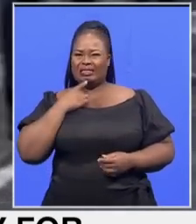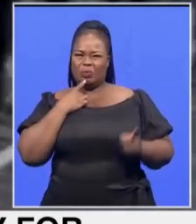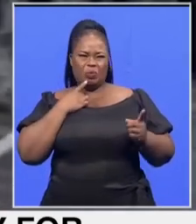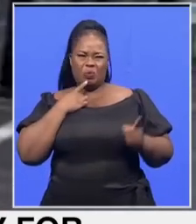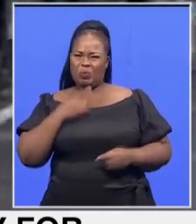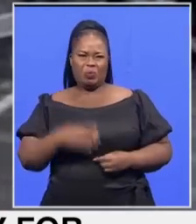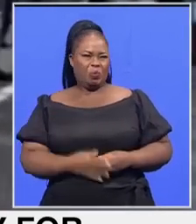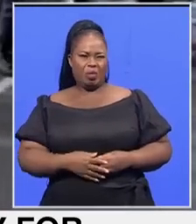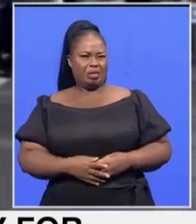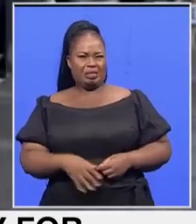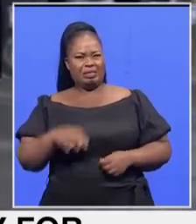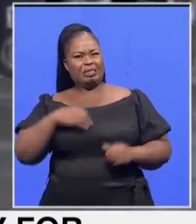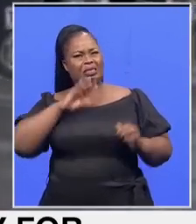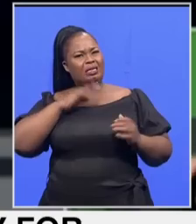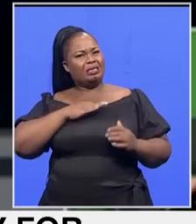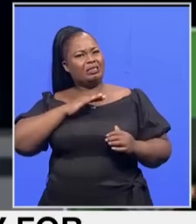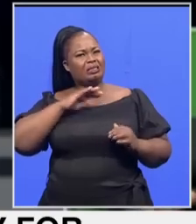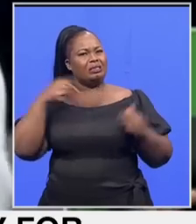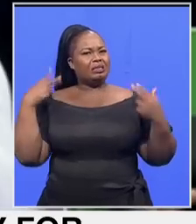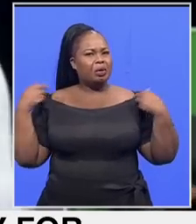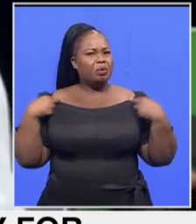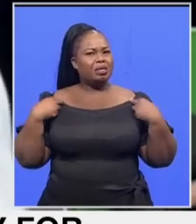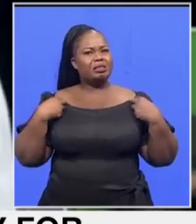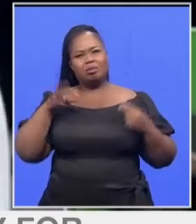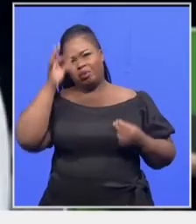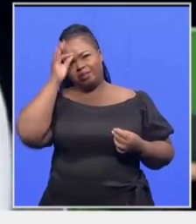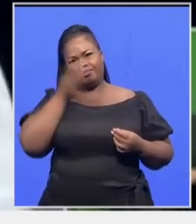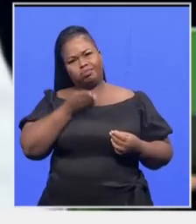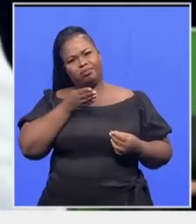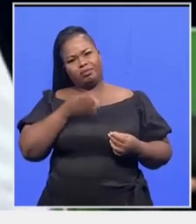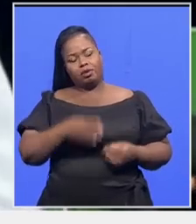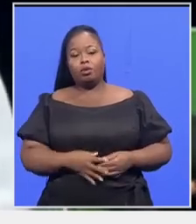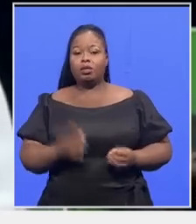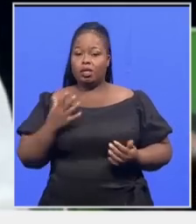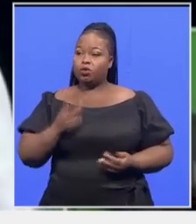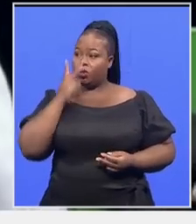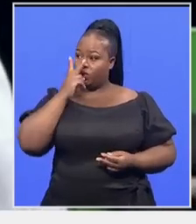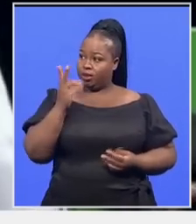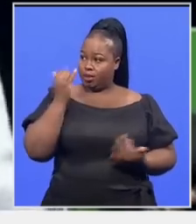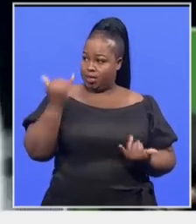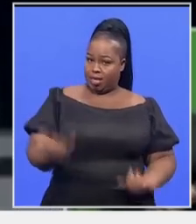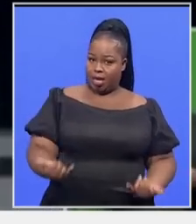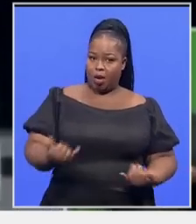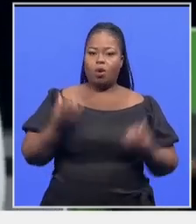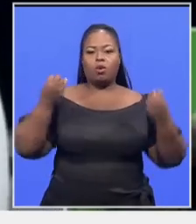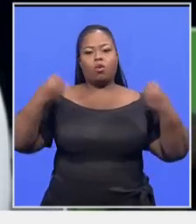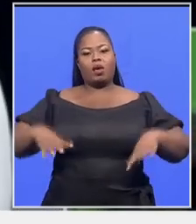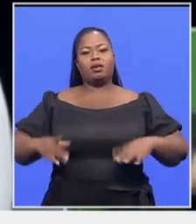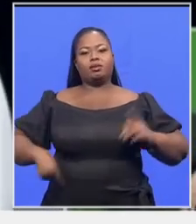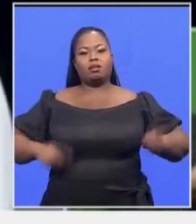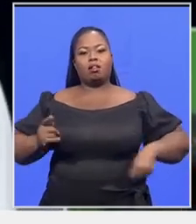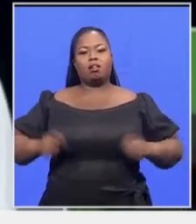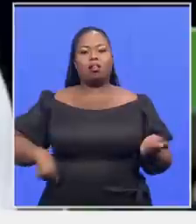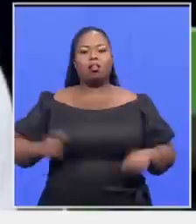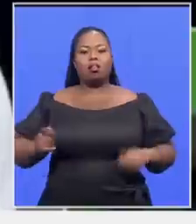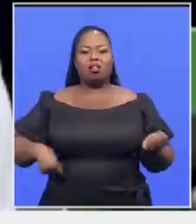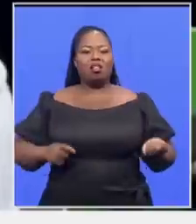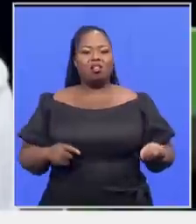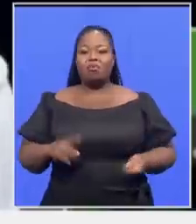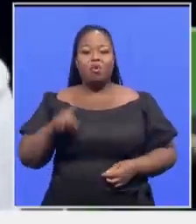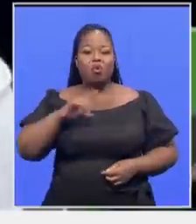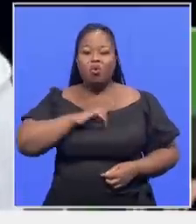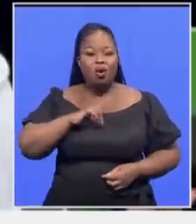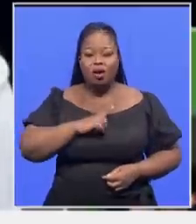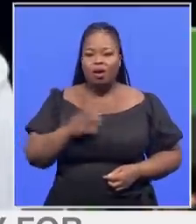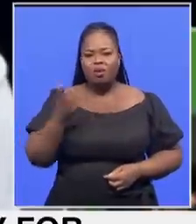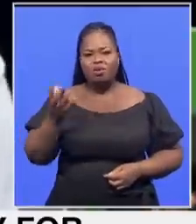presence during the protests. Yes, what we're seeing now amounts to wasteful expenditure because you